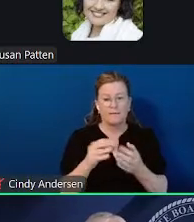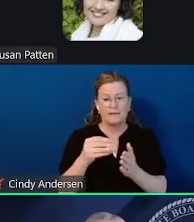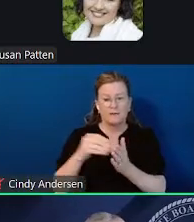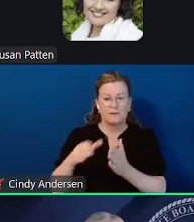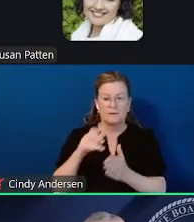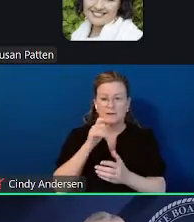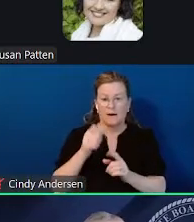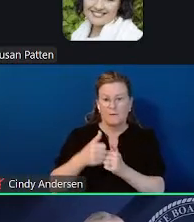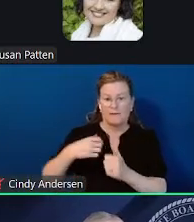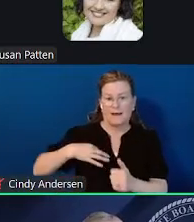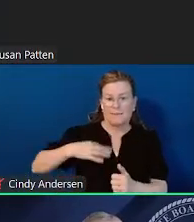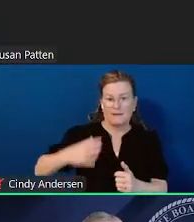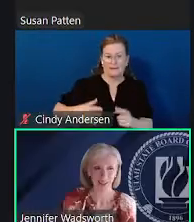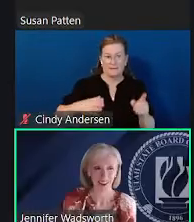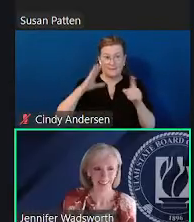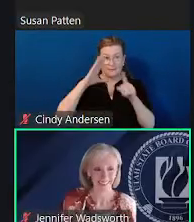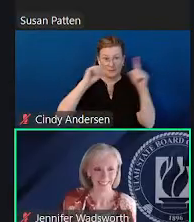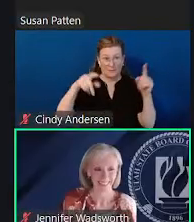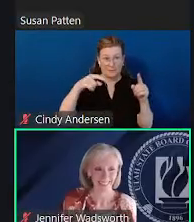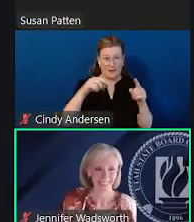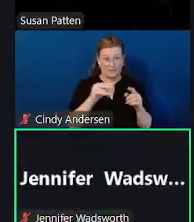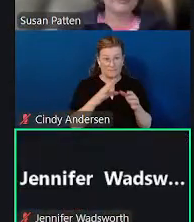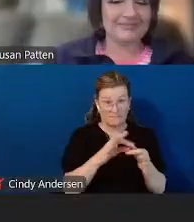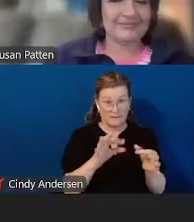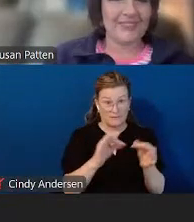applicants. And I can let Superintendent Patton as well.